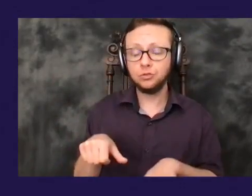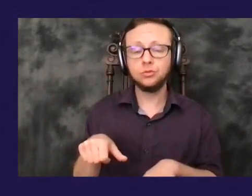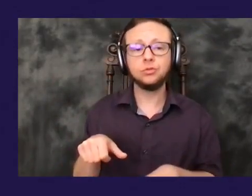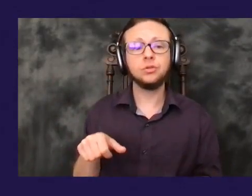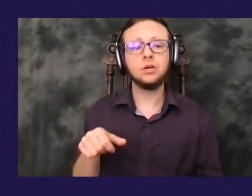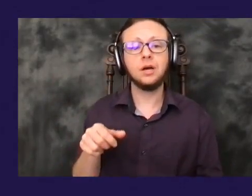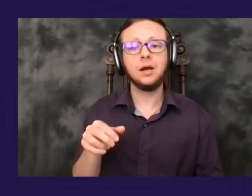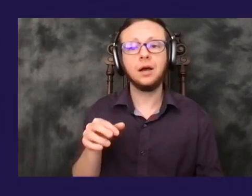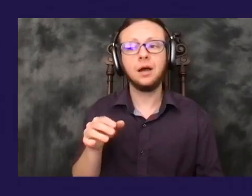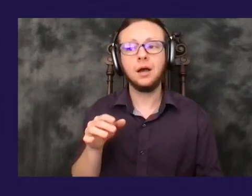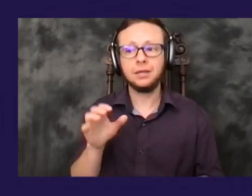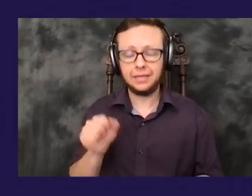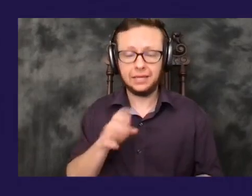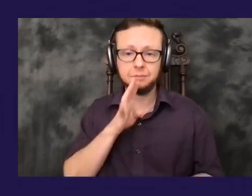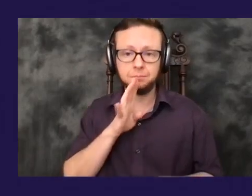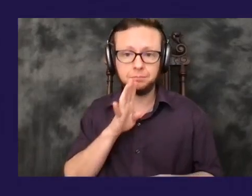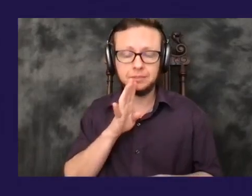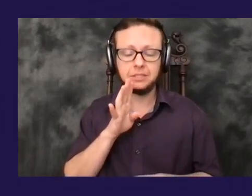speak